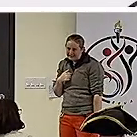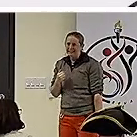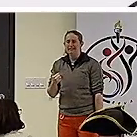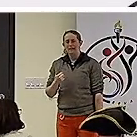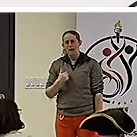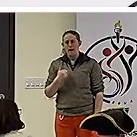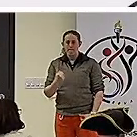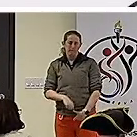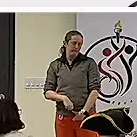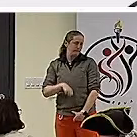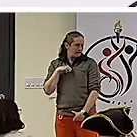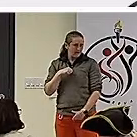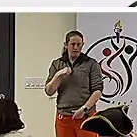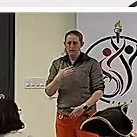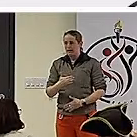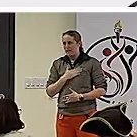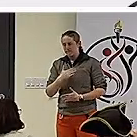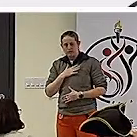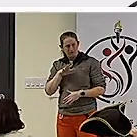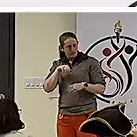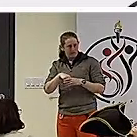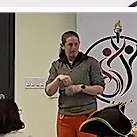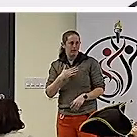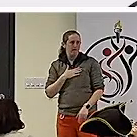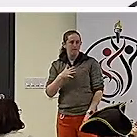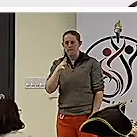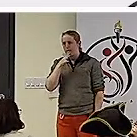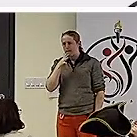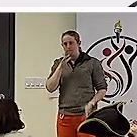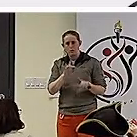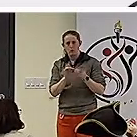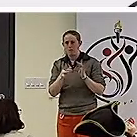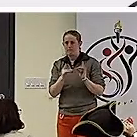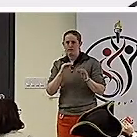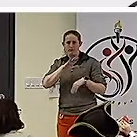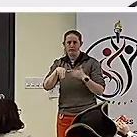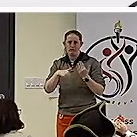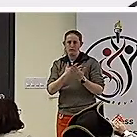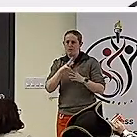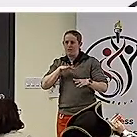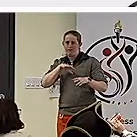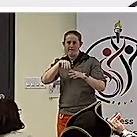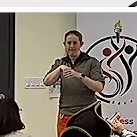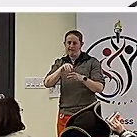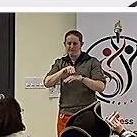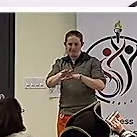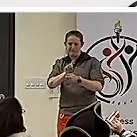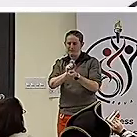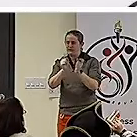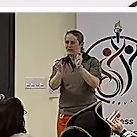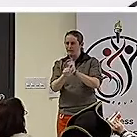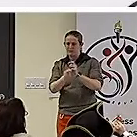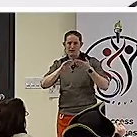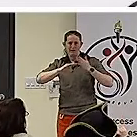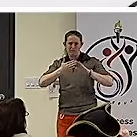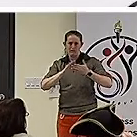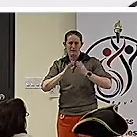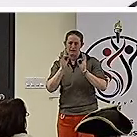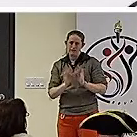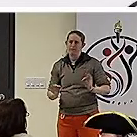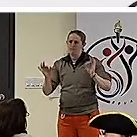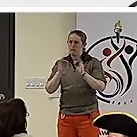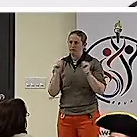to be a part of this. I think, as my mom said, everyone here, is making changes in the community, and it's so important that we can come together